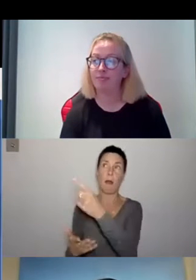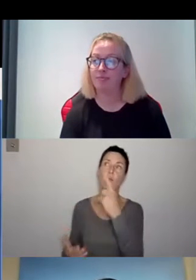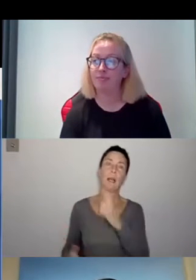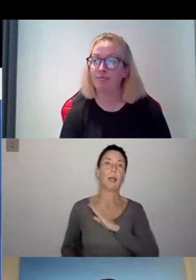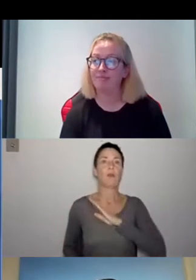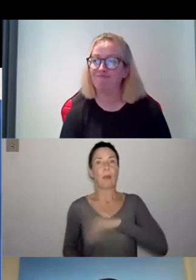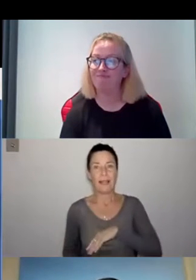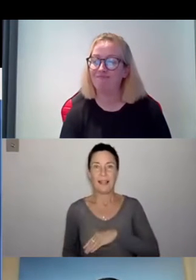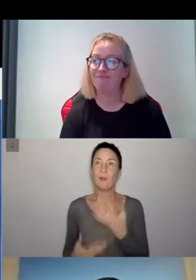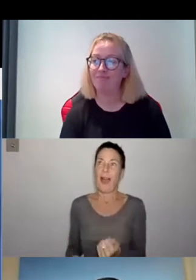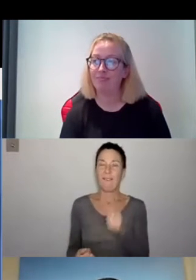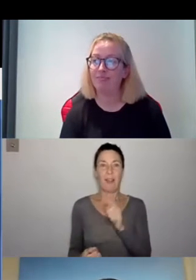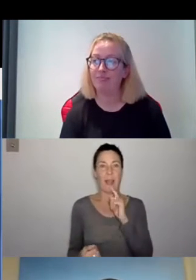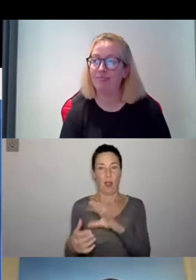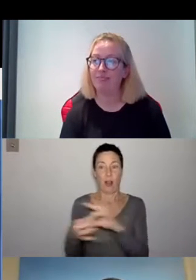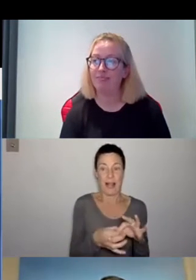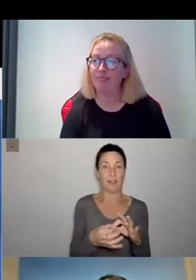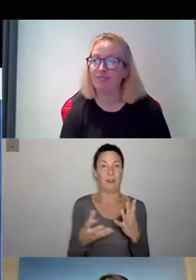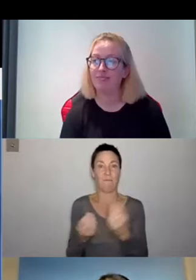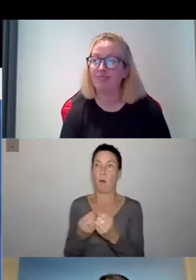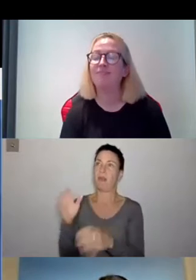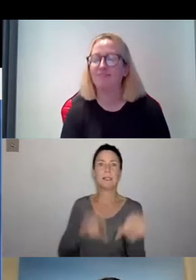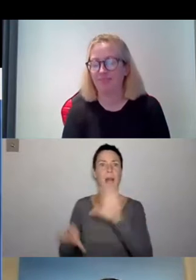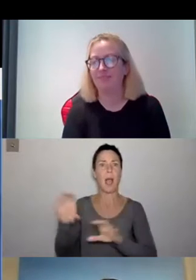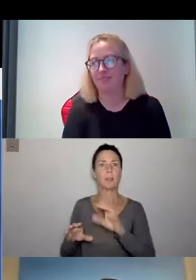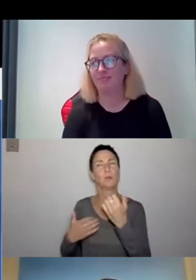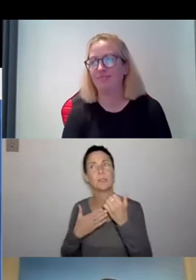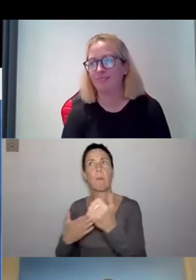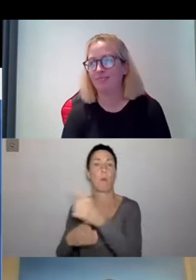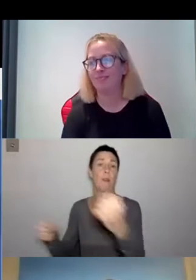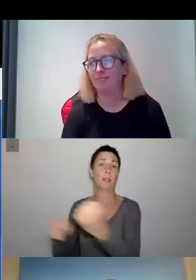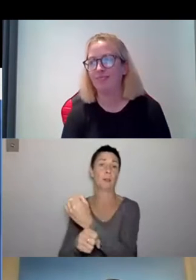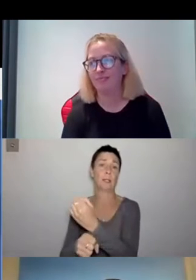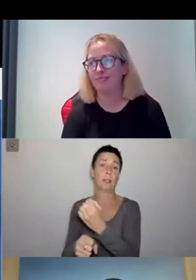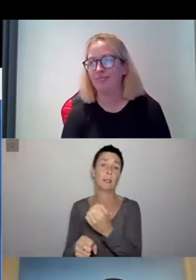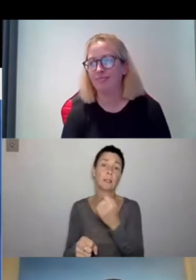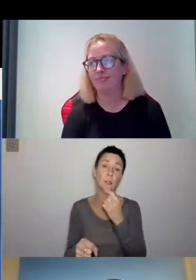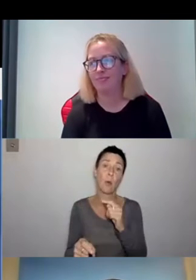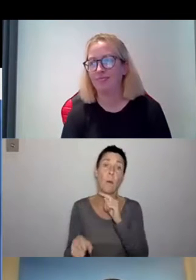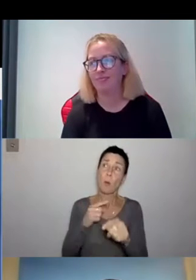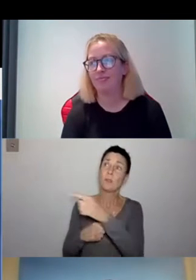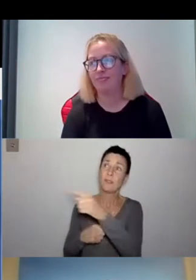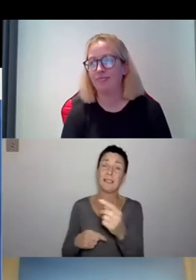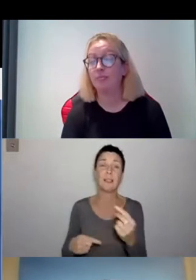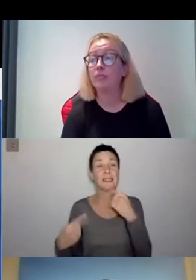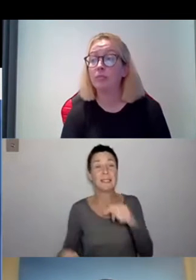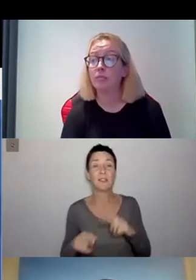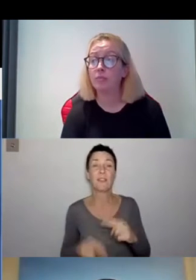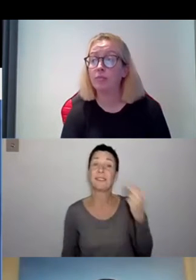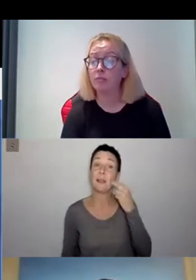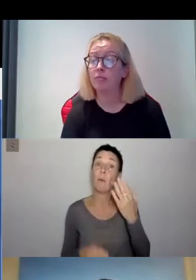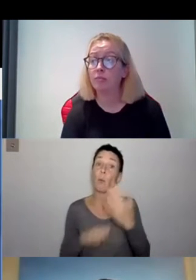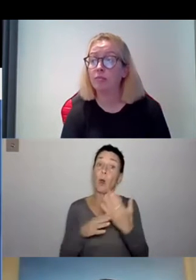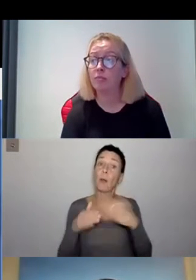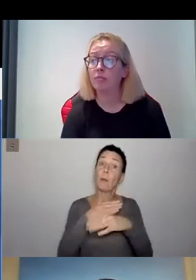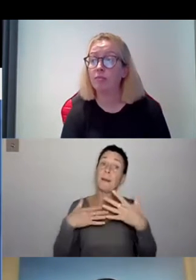that connection between the science to actually support what they're doing. So most of these are teachers of the deaf working within mainstream schools,